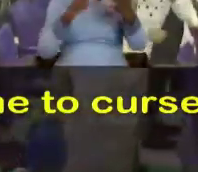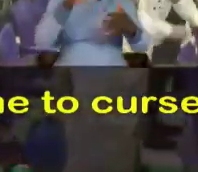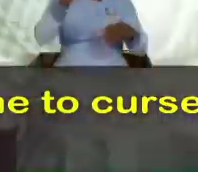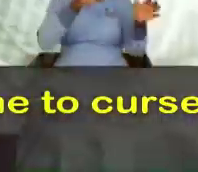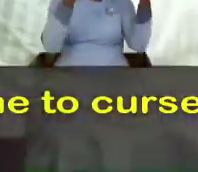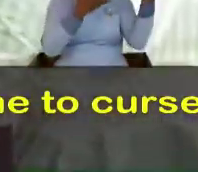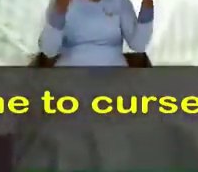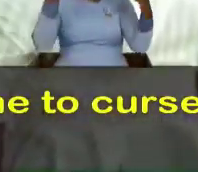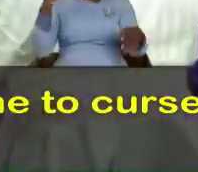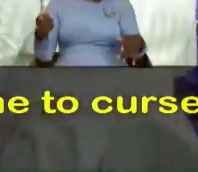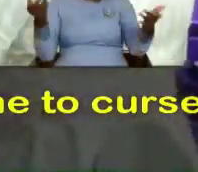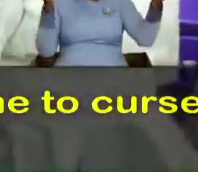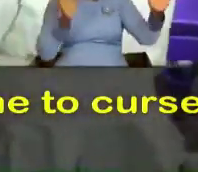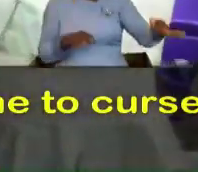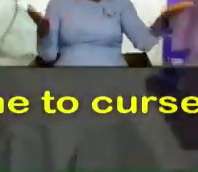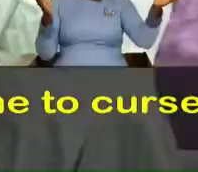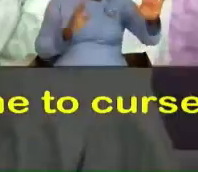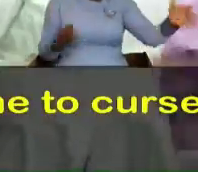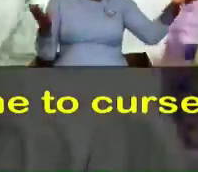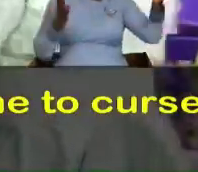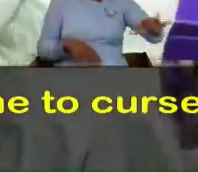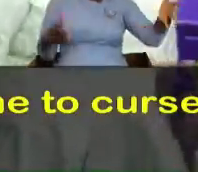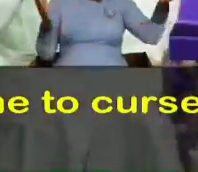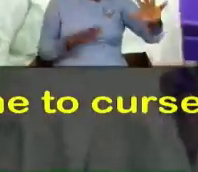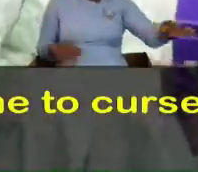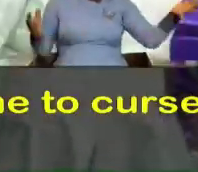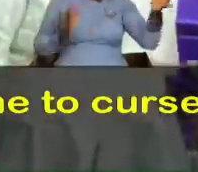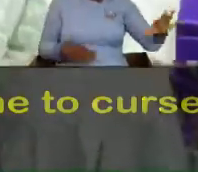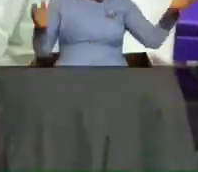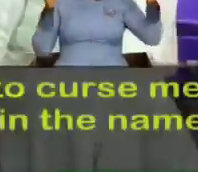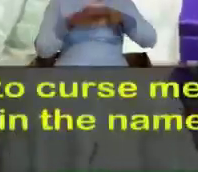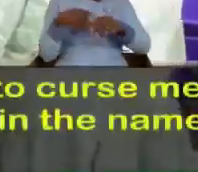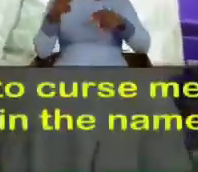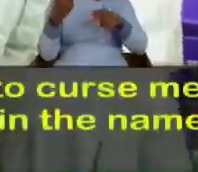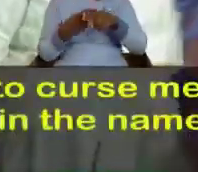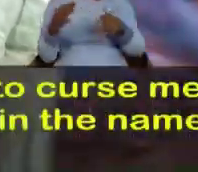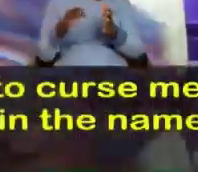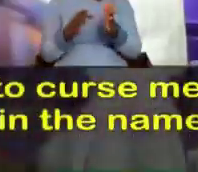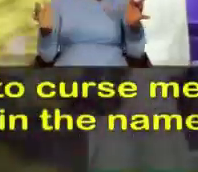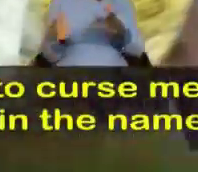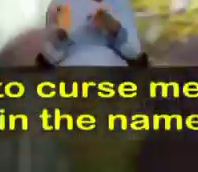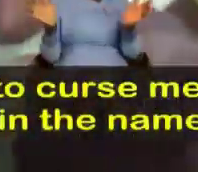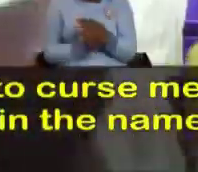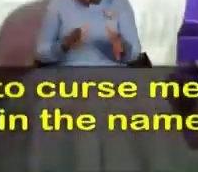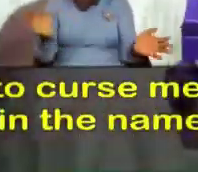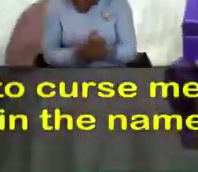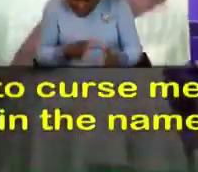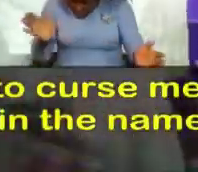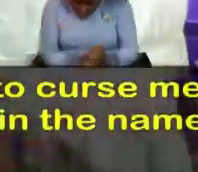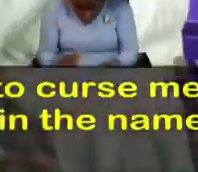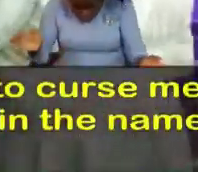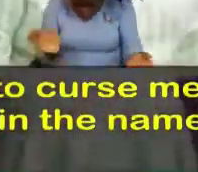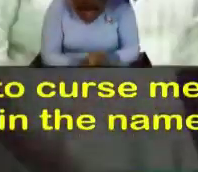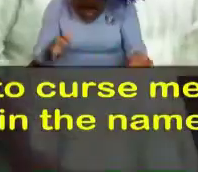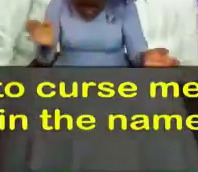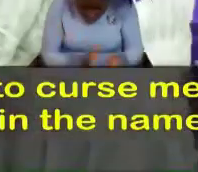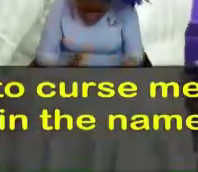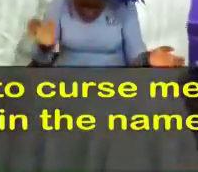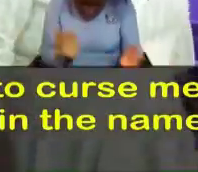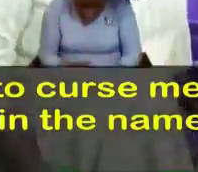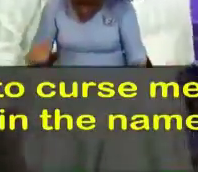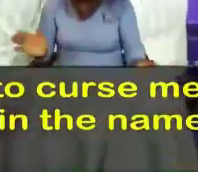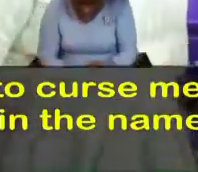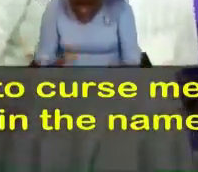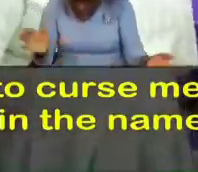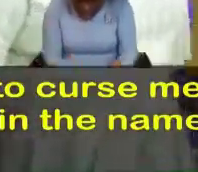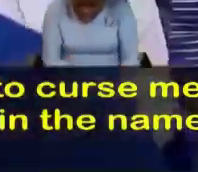In the name of Jesus. Yes.